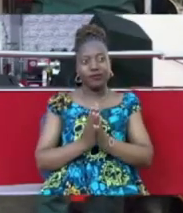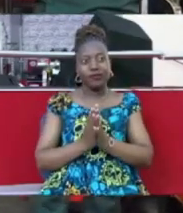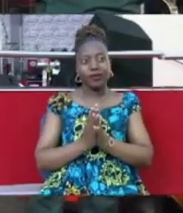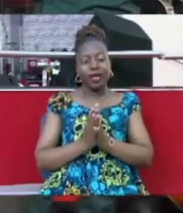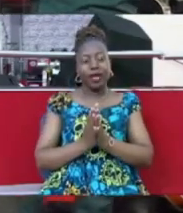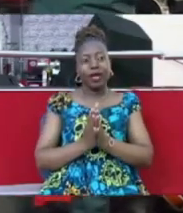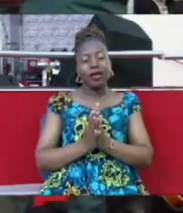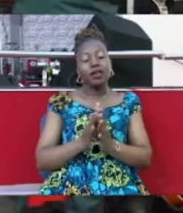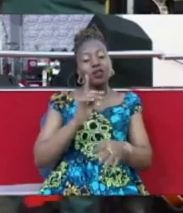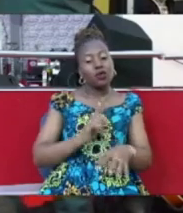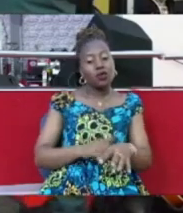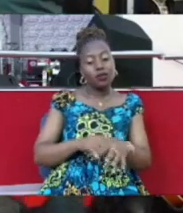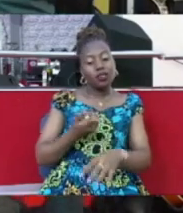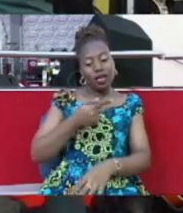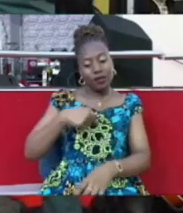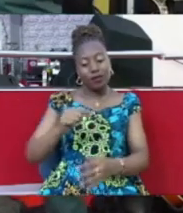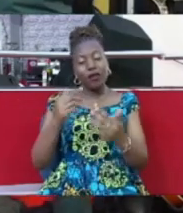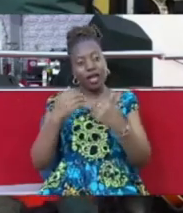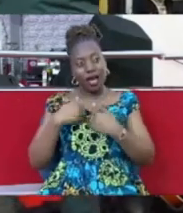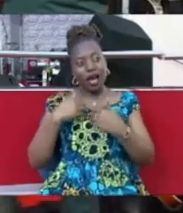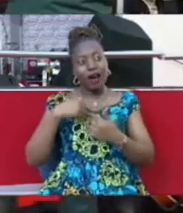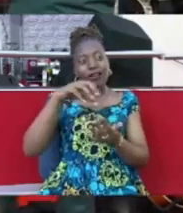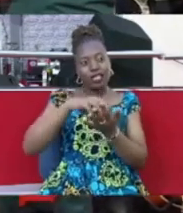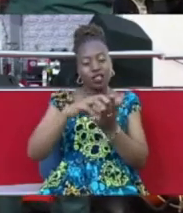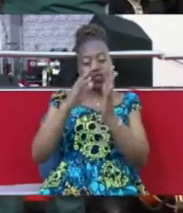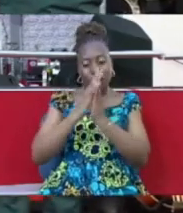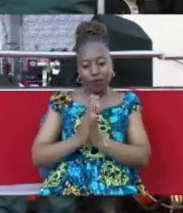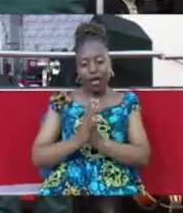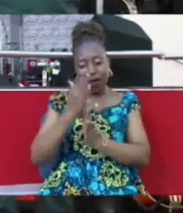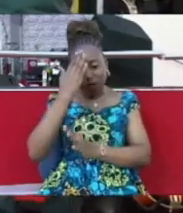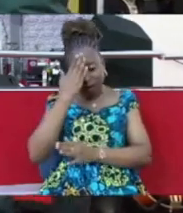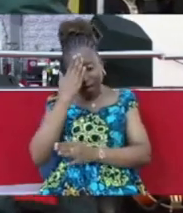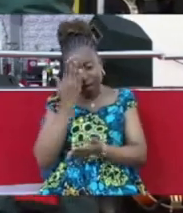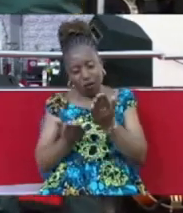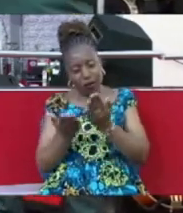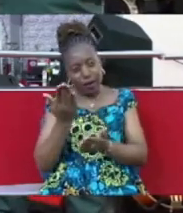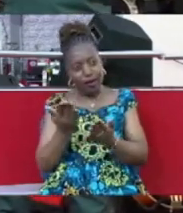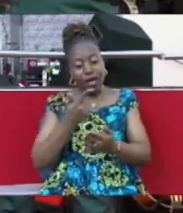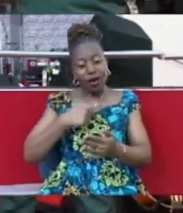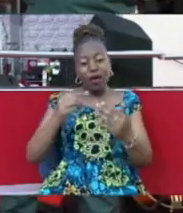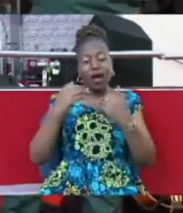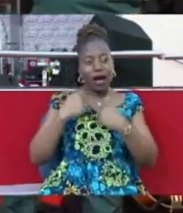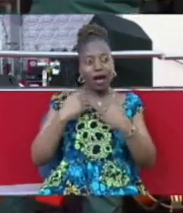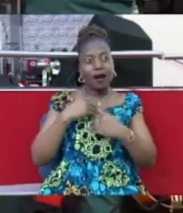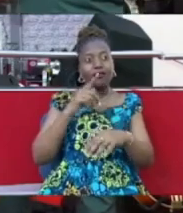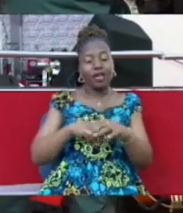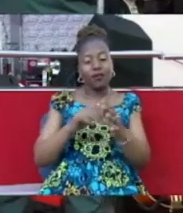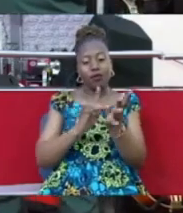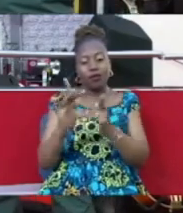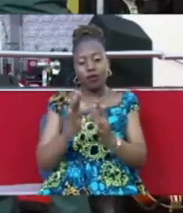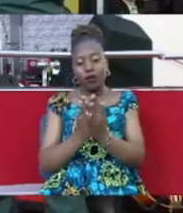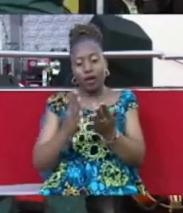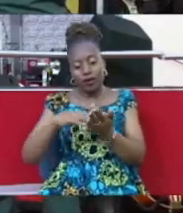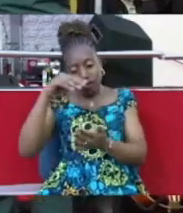Such that when there is a session of prayer on Monday or when there's a session of Bible study on Wednesday, then we are